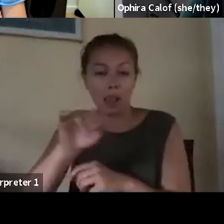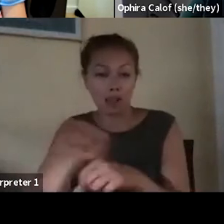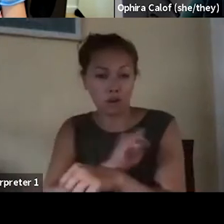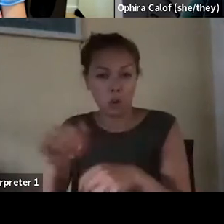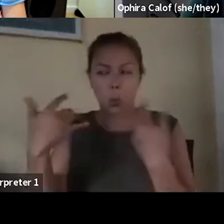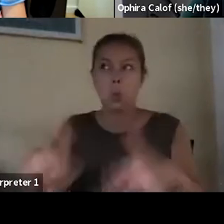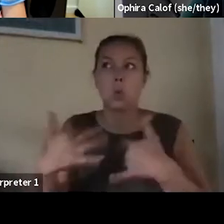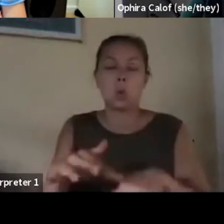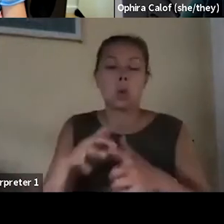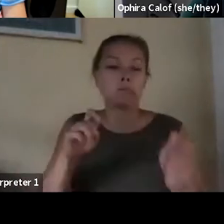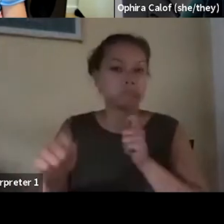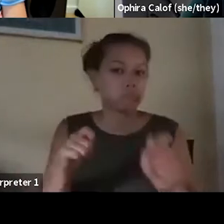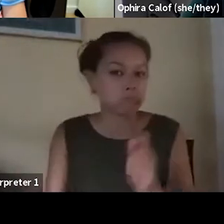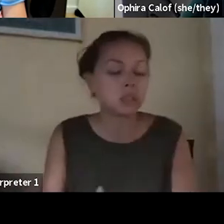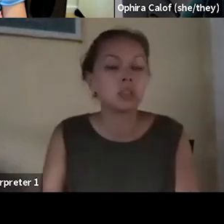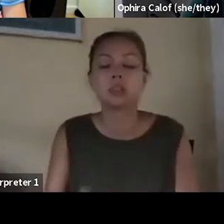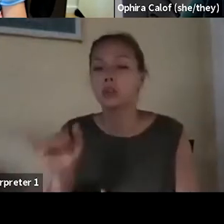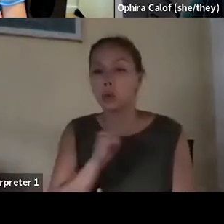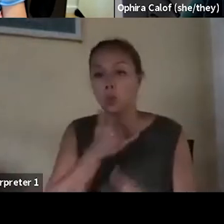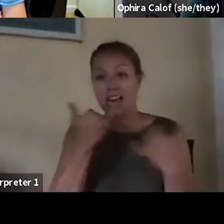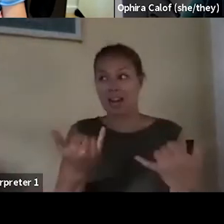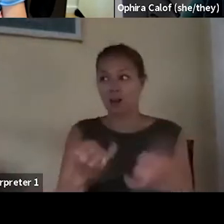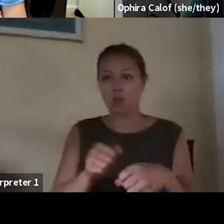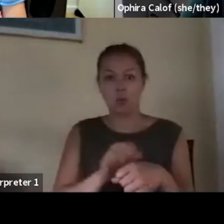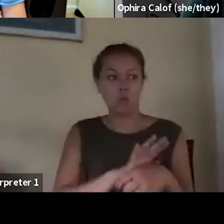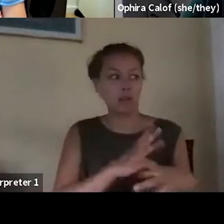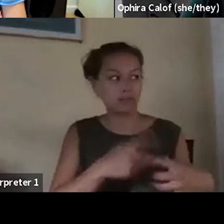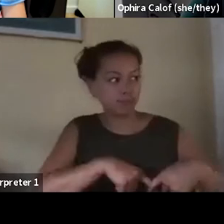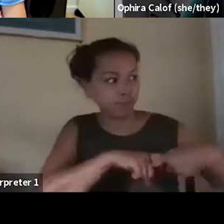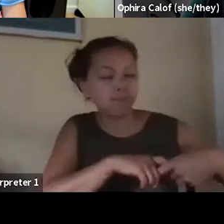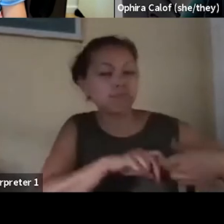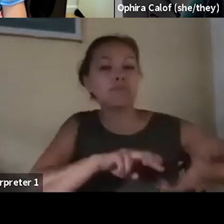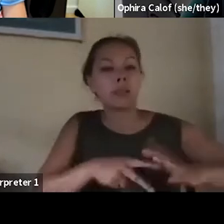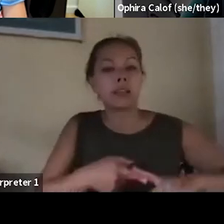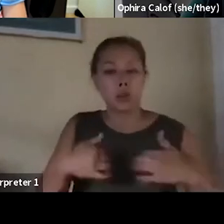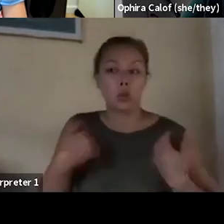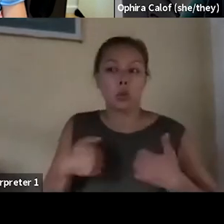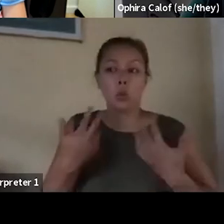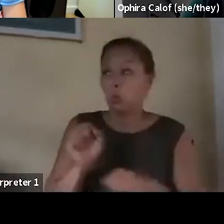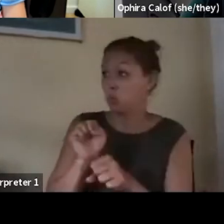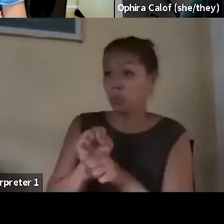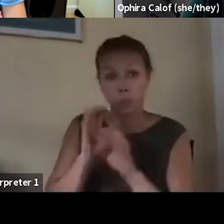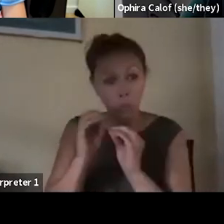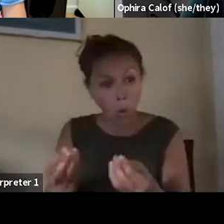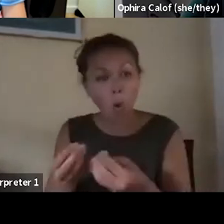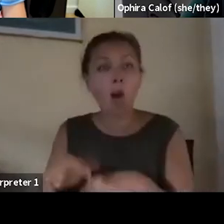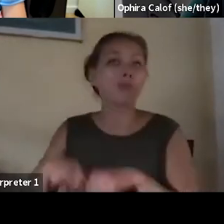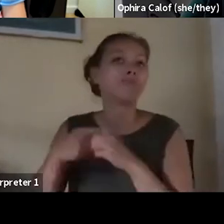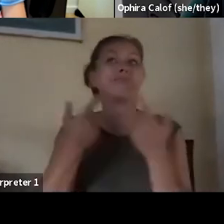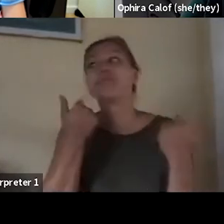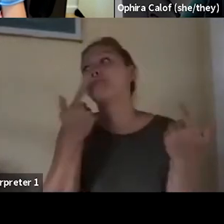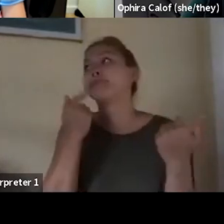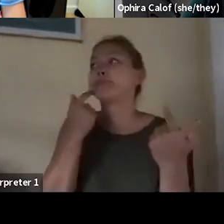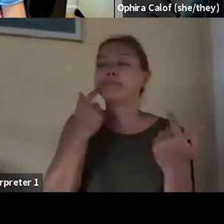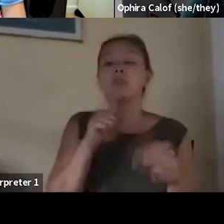these where youth unemployment has skyrocketed, I think that'll open up, you know, many perspectives and allow people to understand that there is room